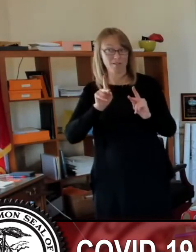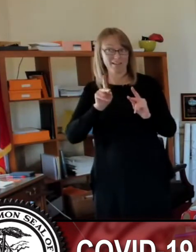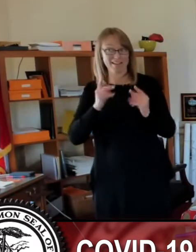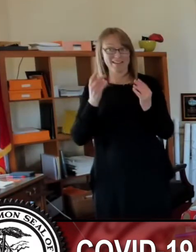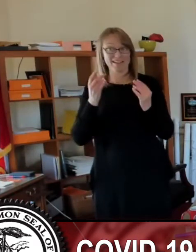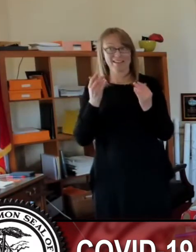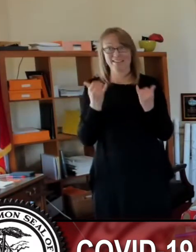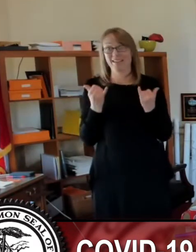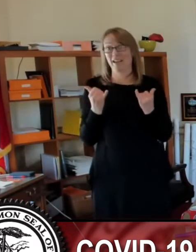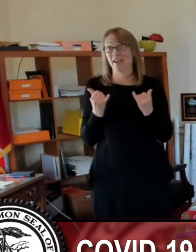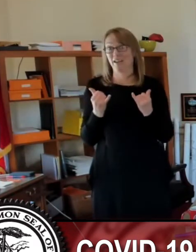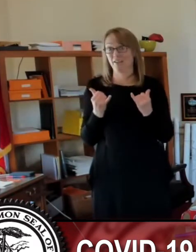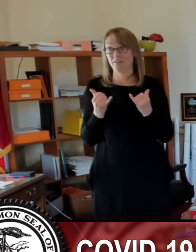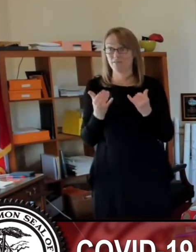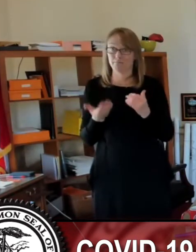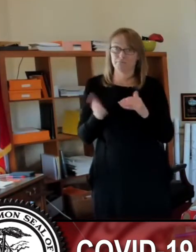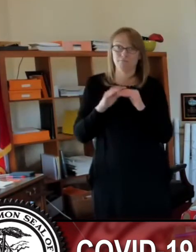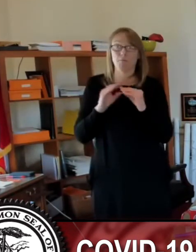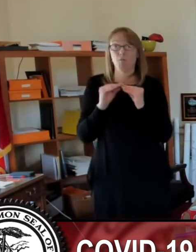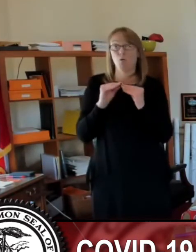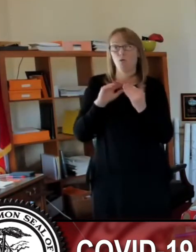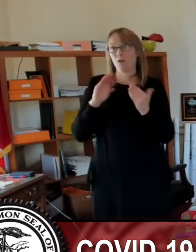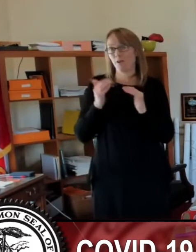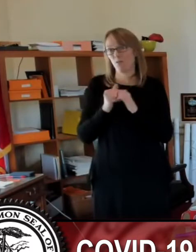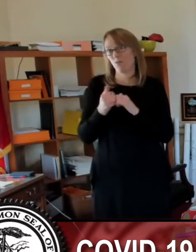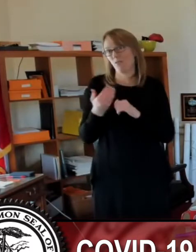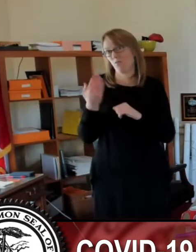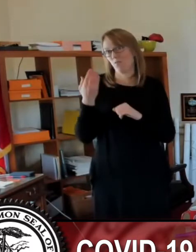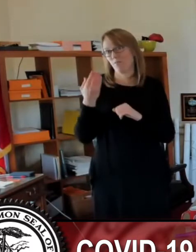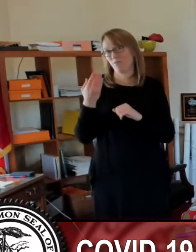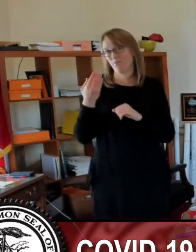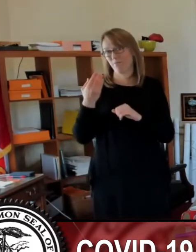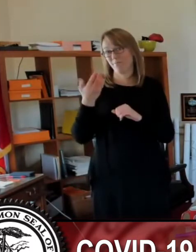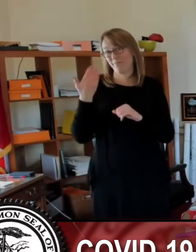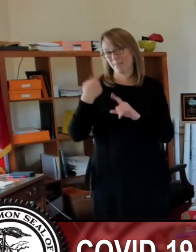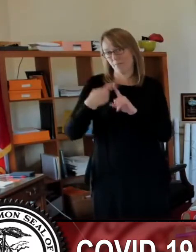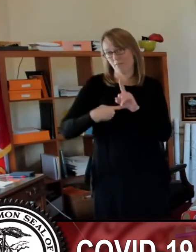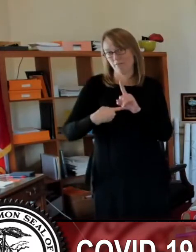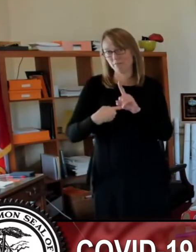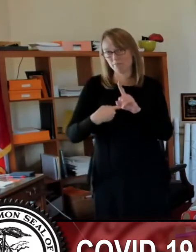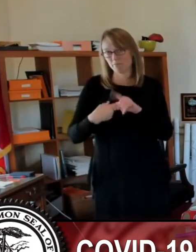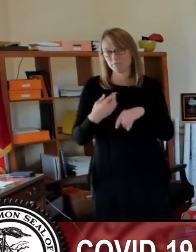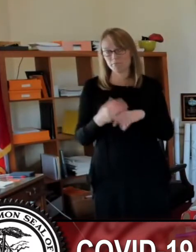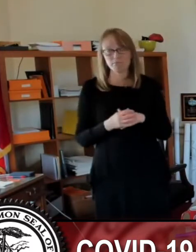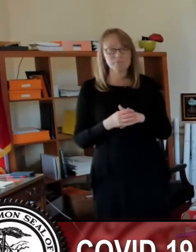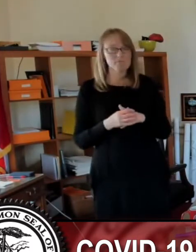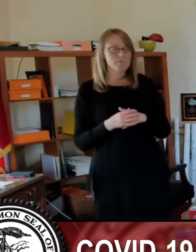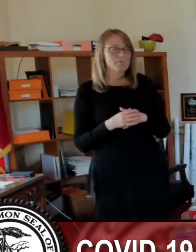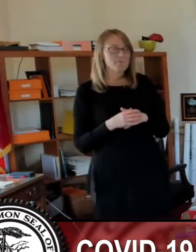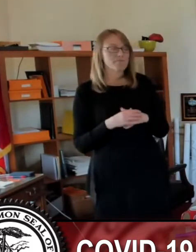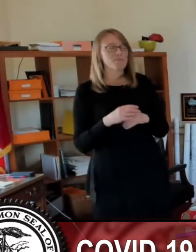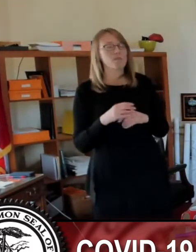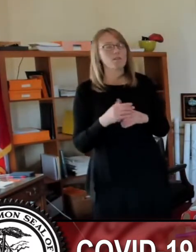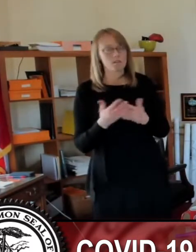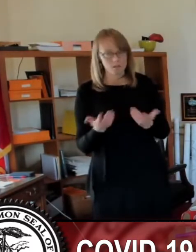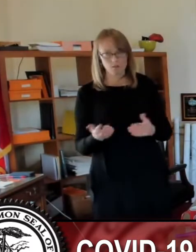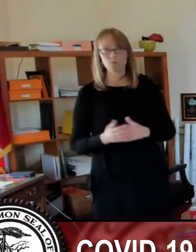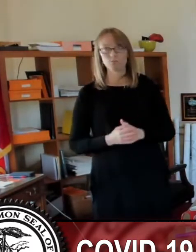were a month ago. So hospitals are very concerned about